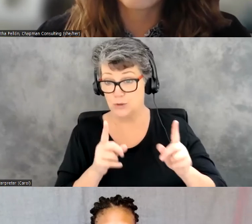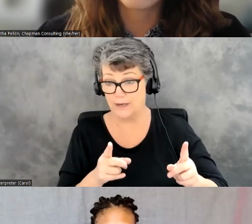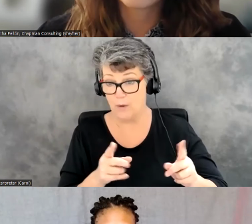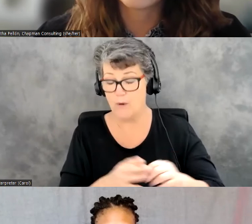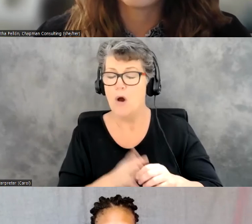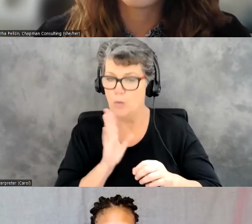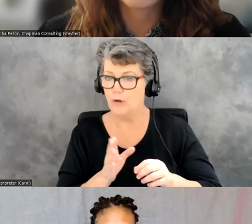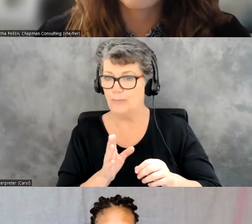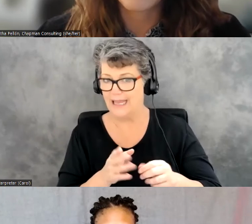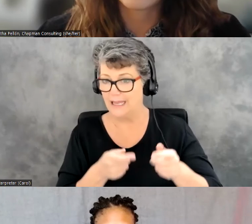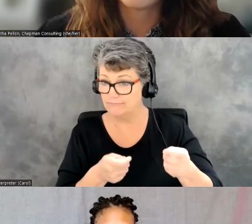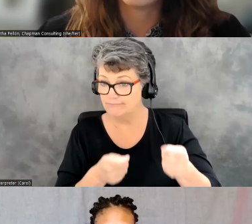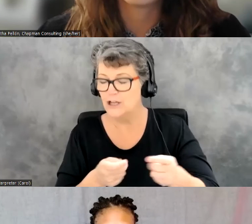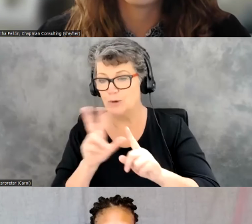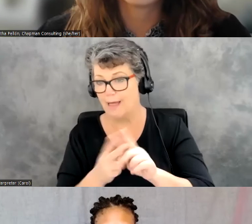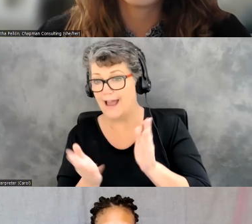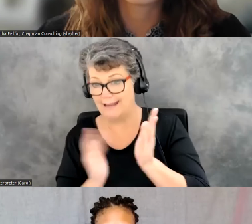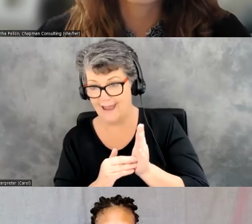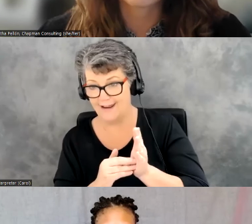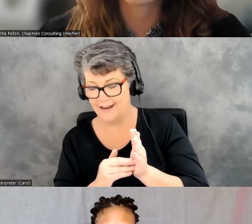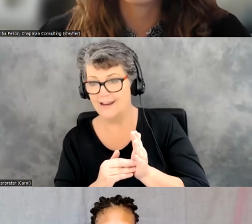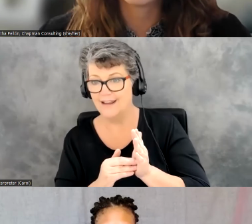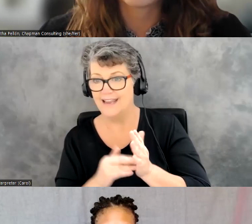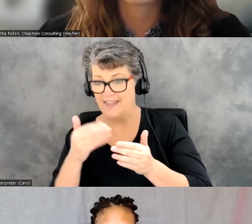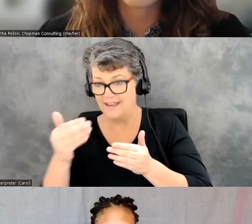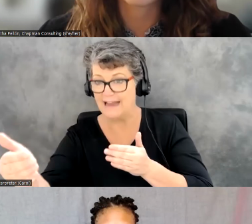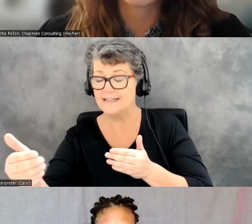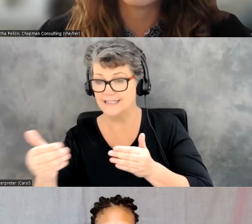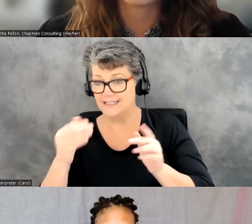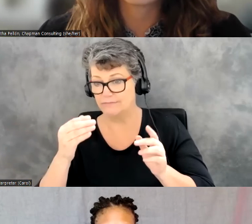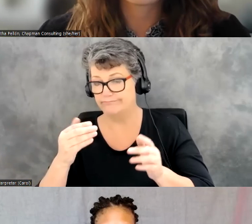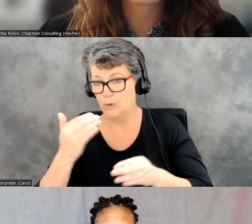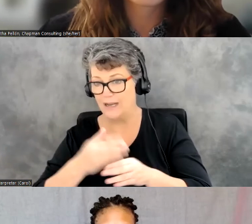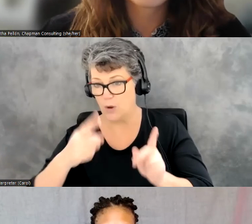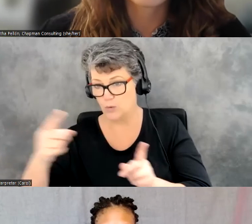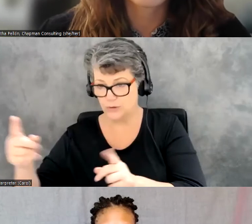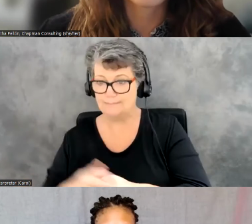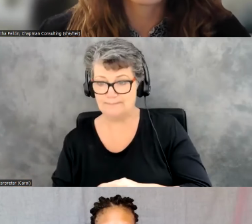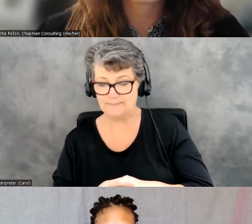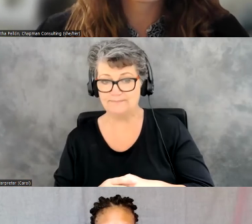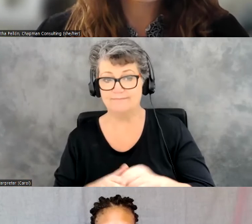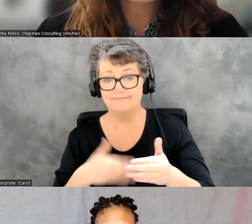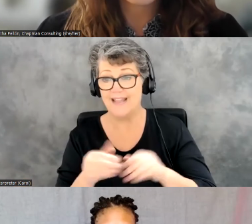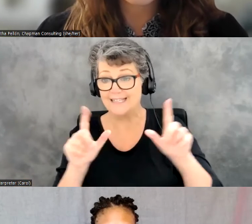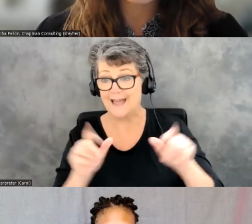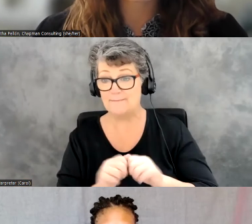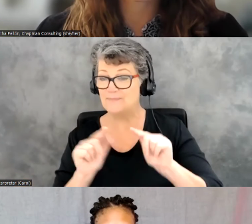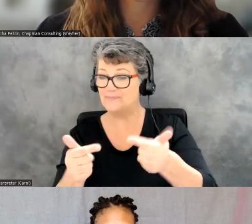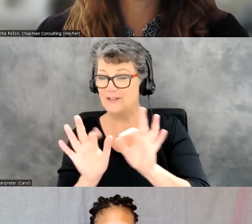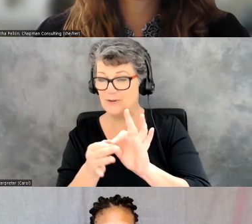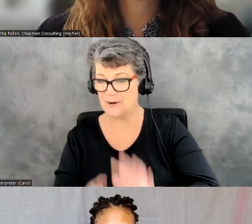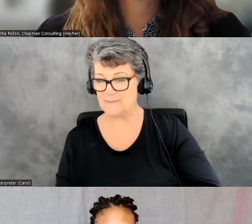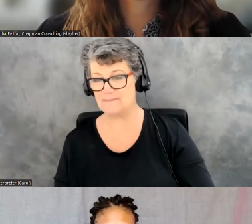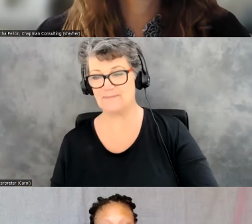be encouraged to reapply in the forthcoming round two application window. Next slide.